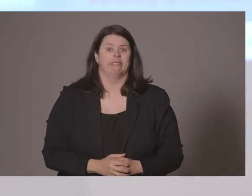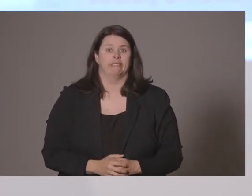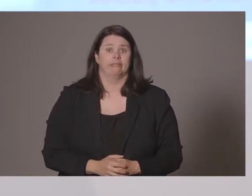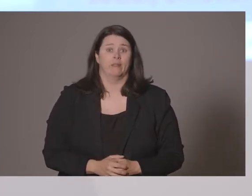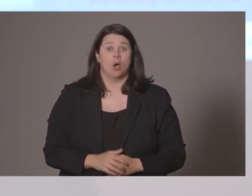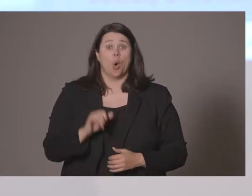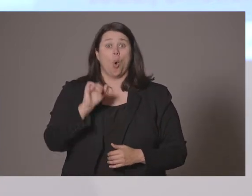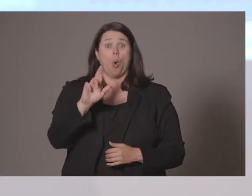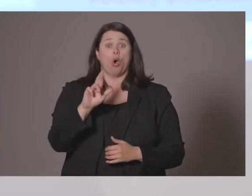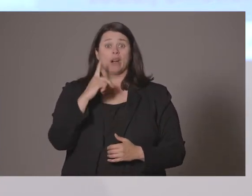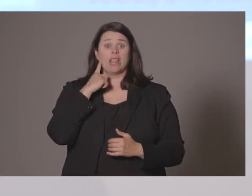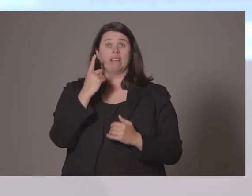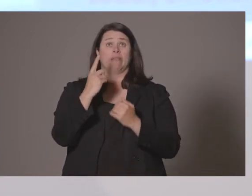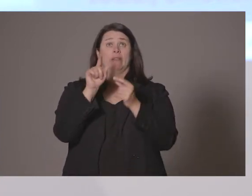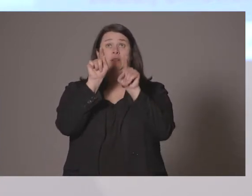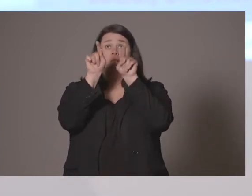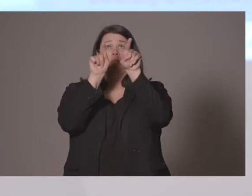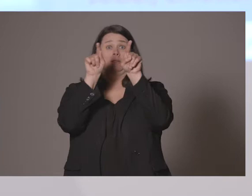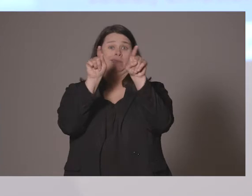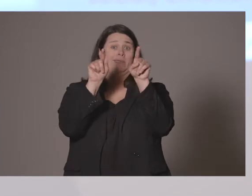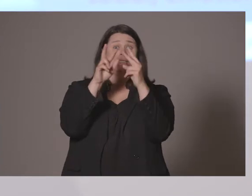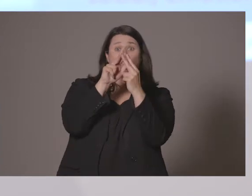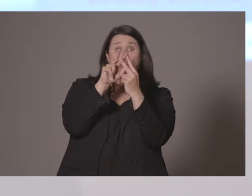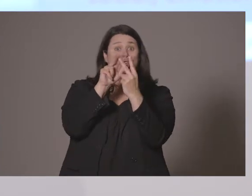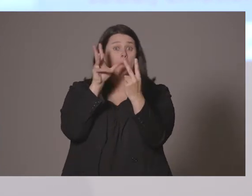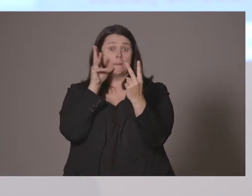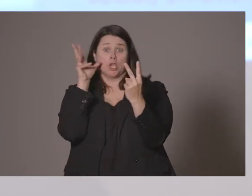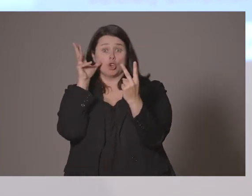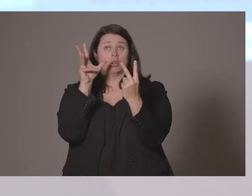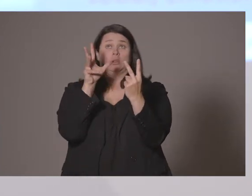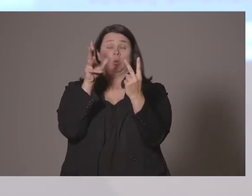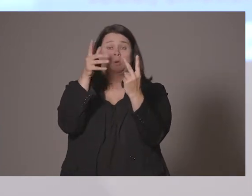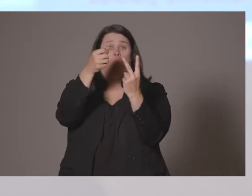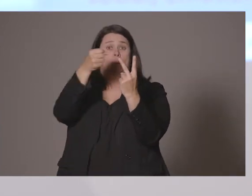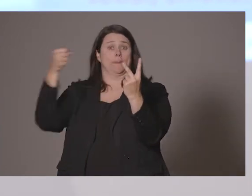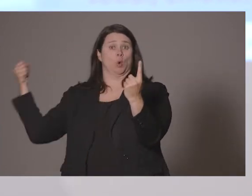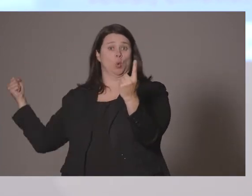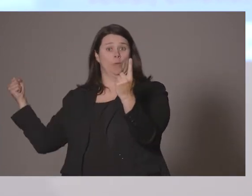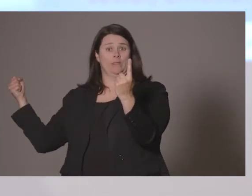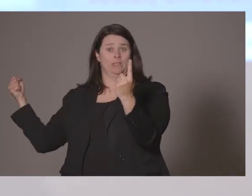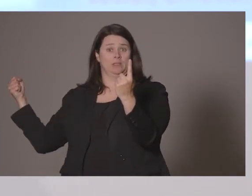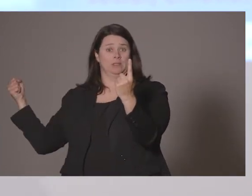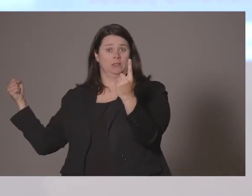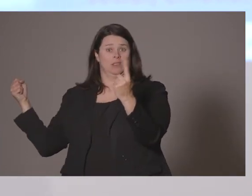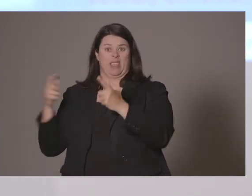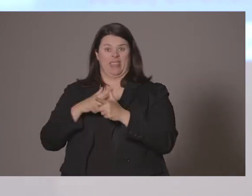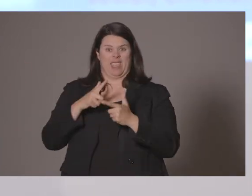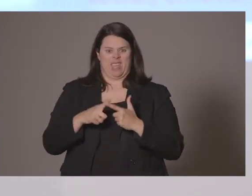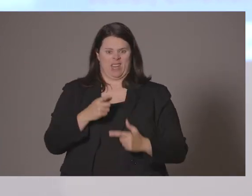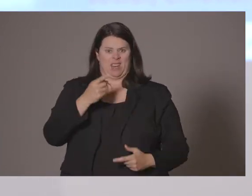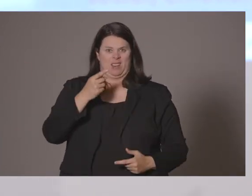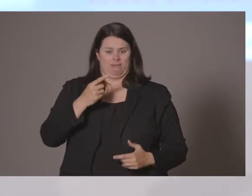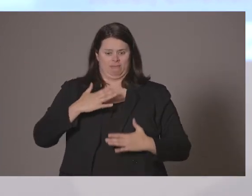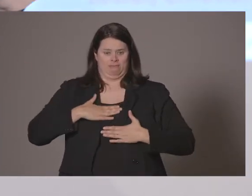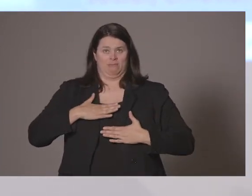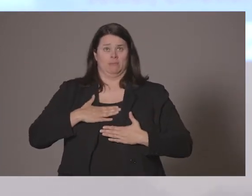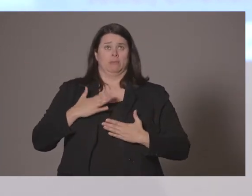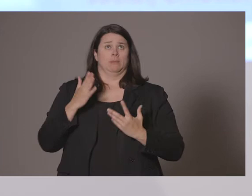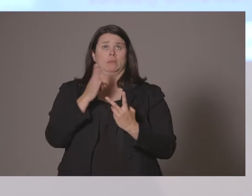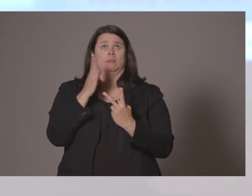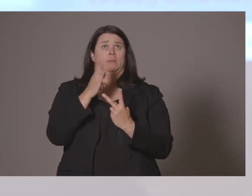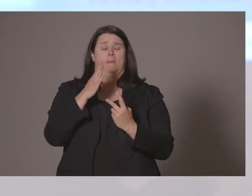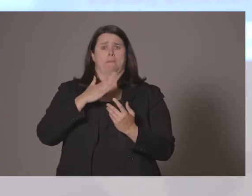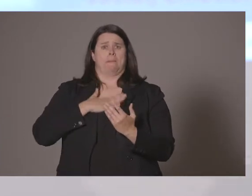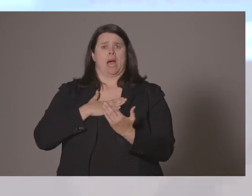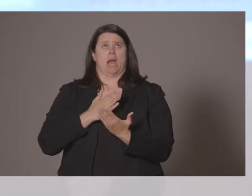removal of one of those people, you're removing, often in a lot of circumstances, half of that child's reference